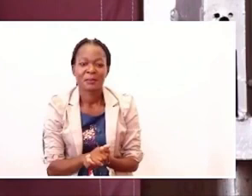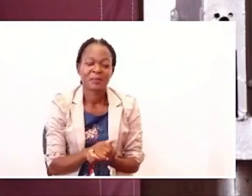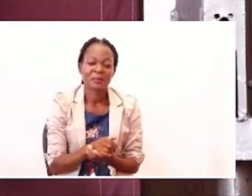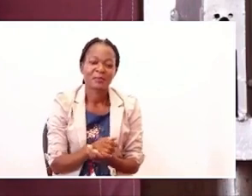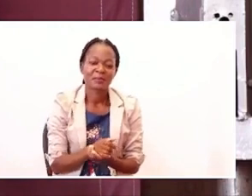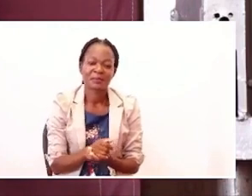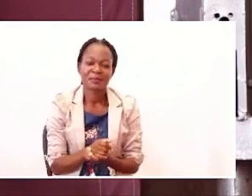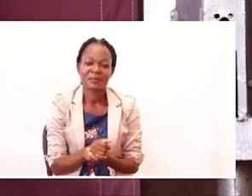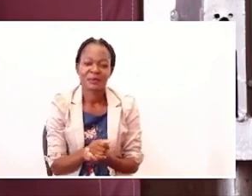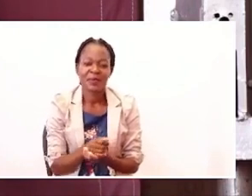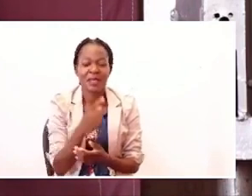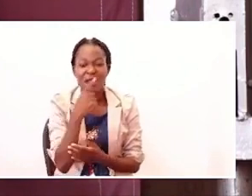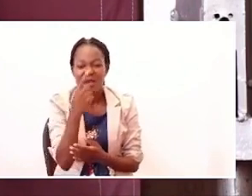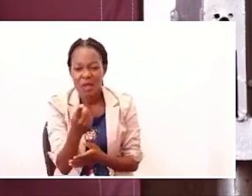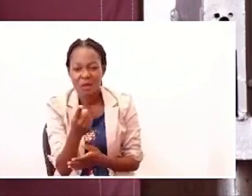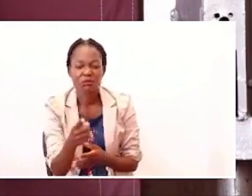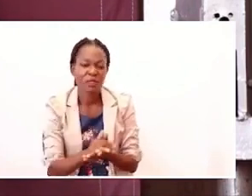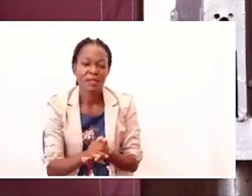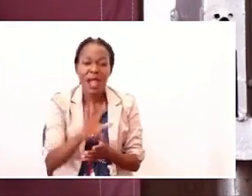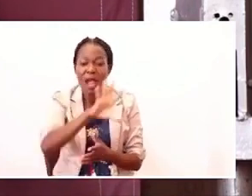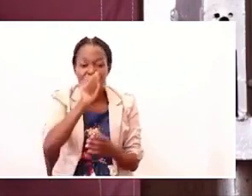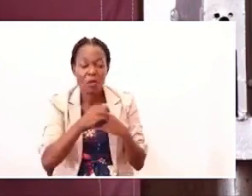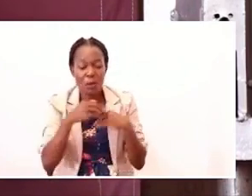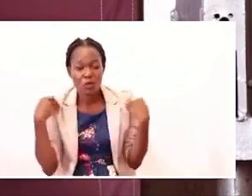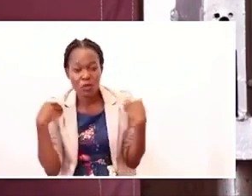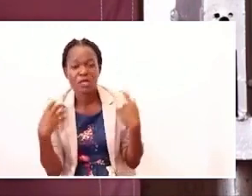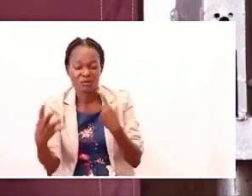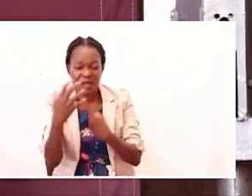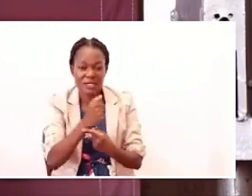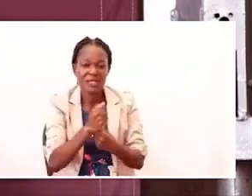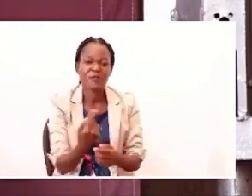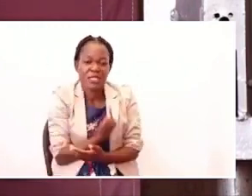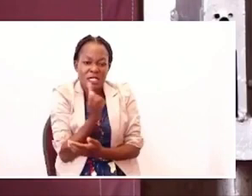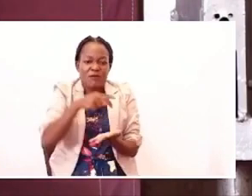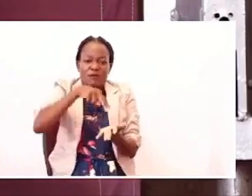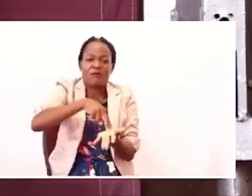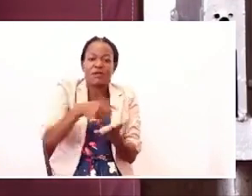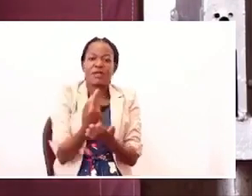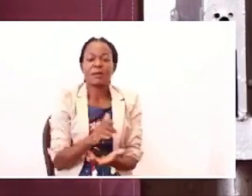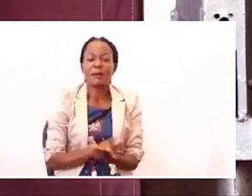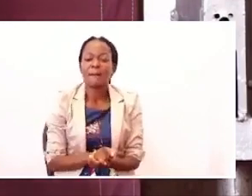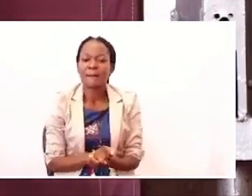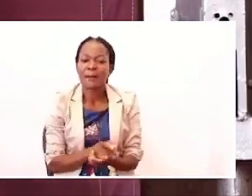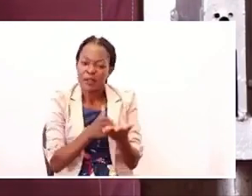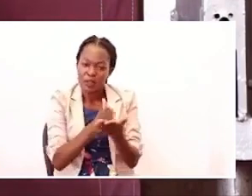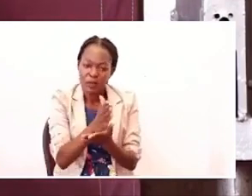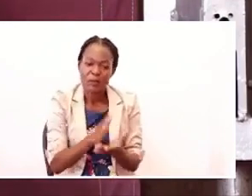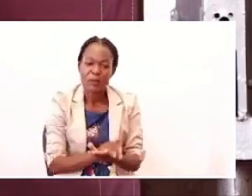thwarted Africa's opportunities for attaining self-sufficiency through the